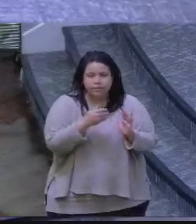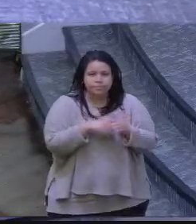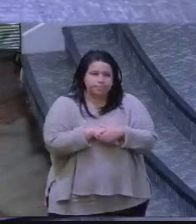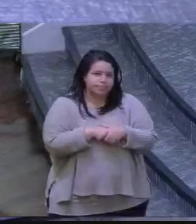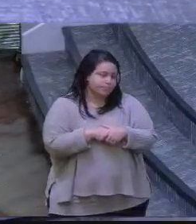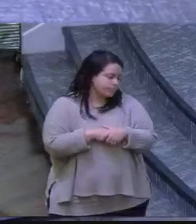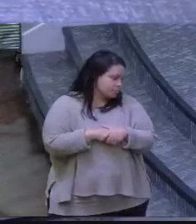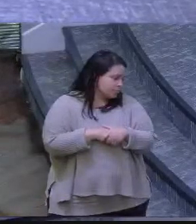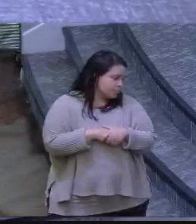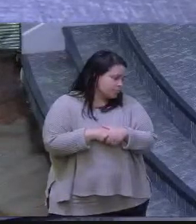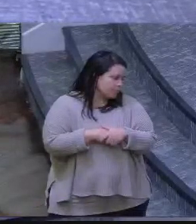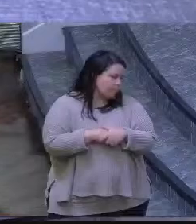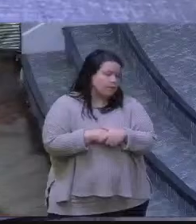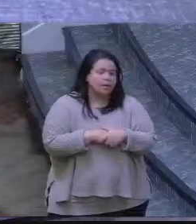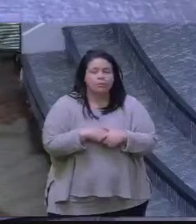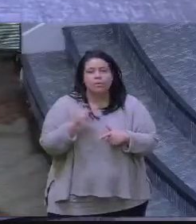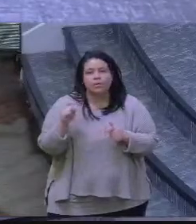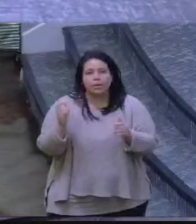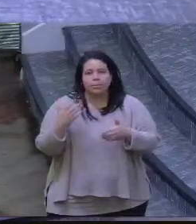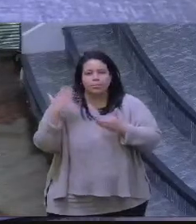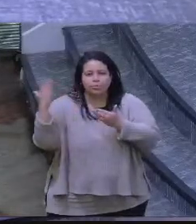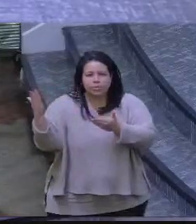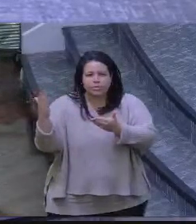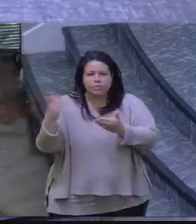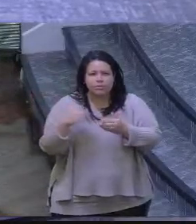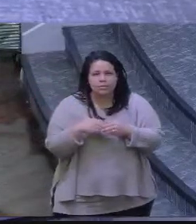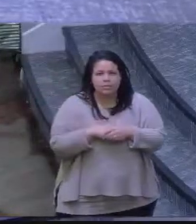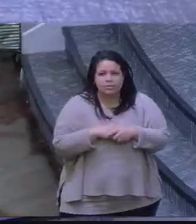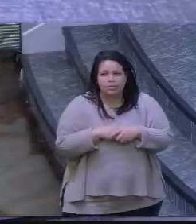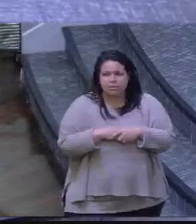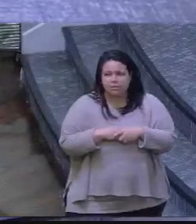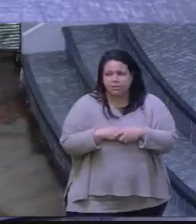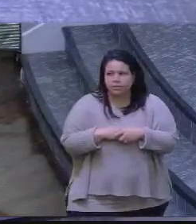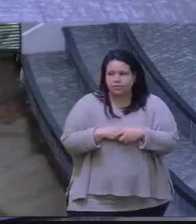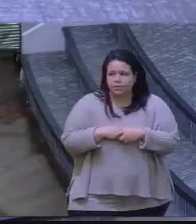first we need a motion. Any motion?